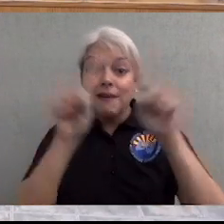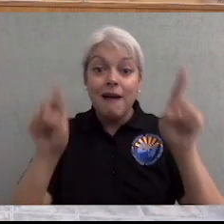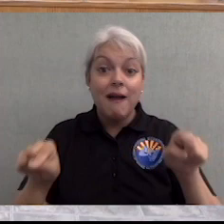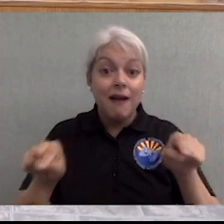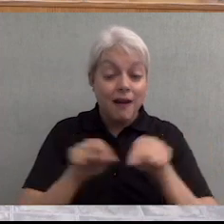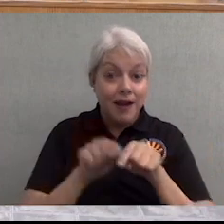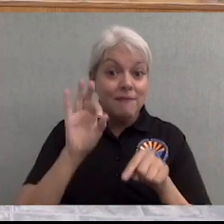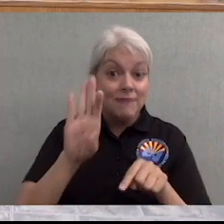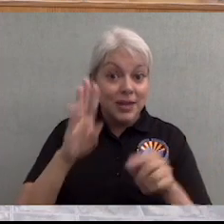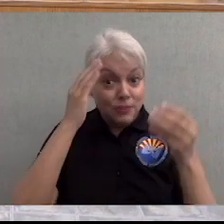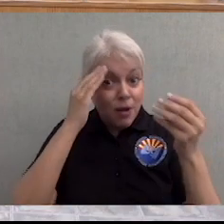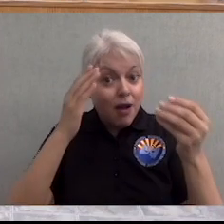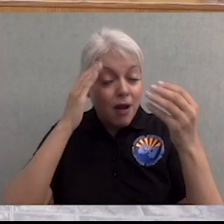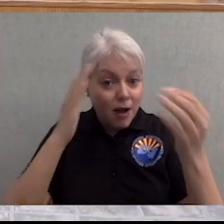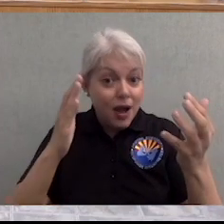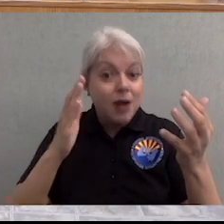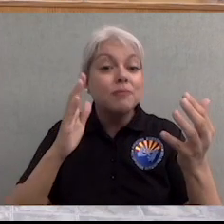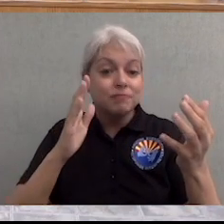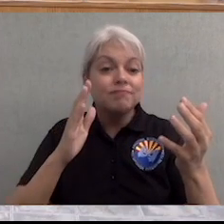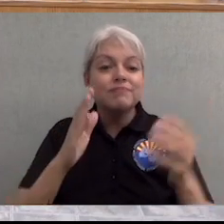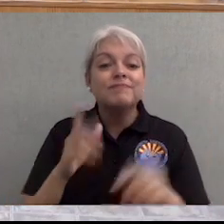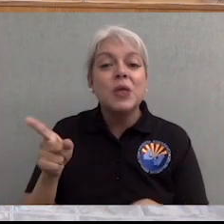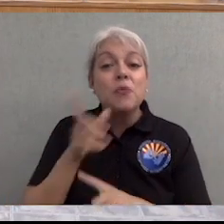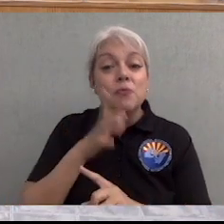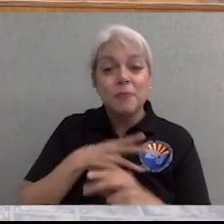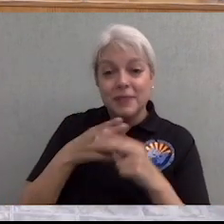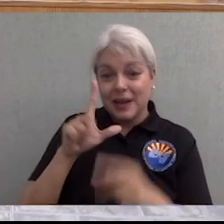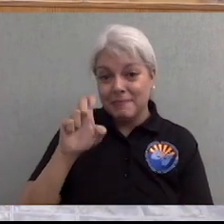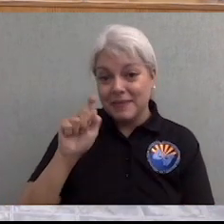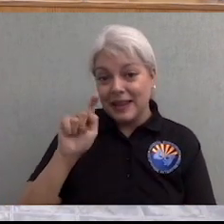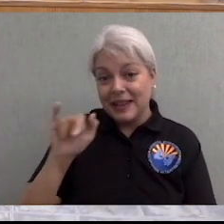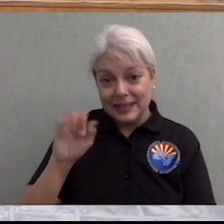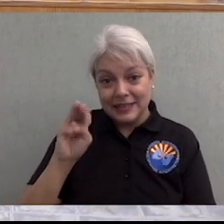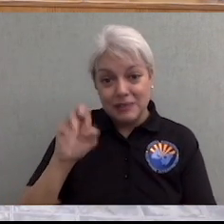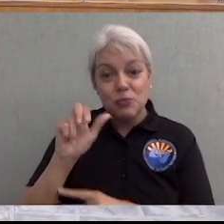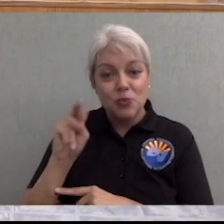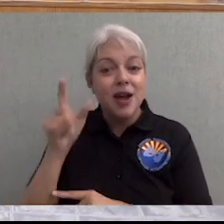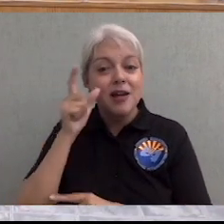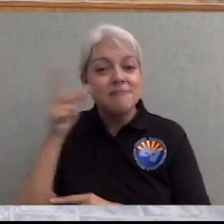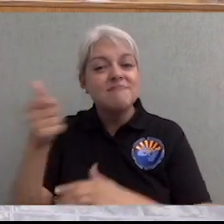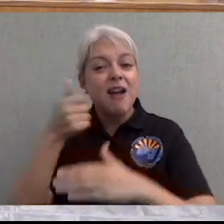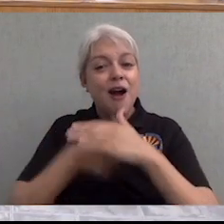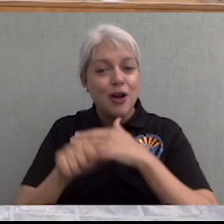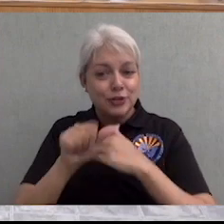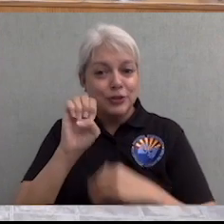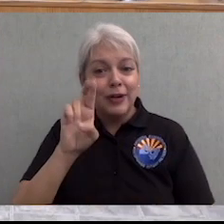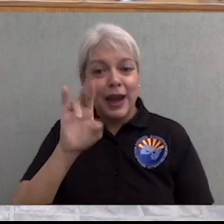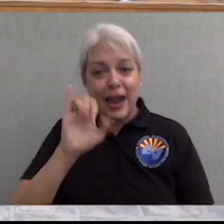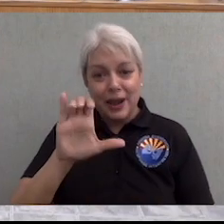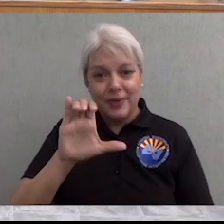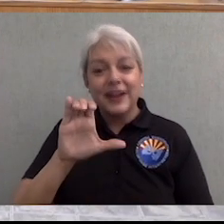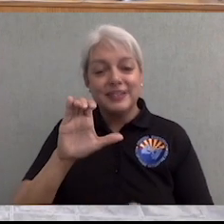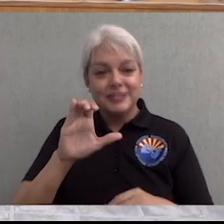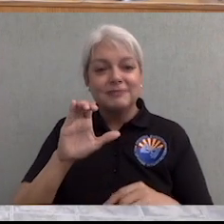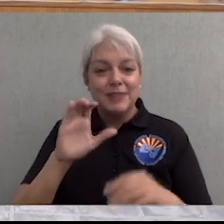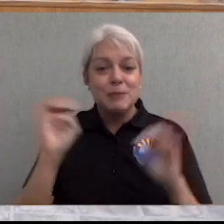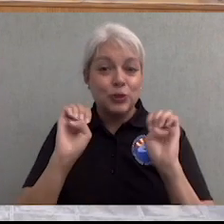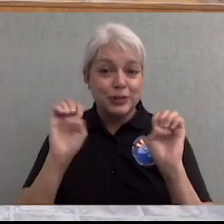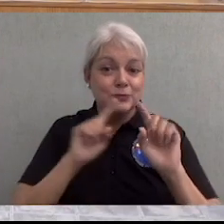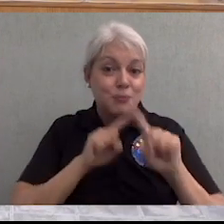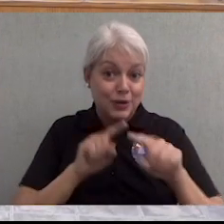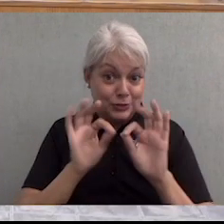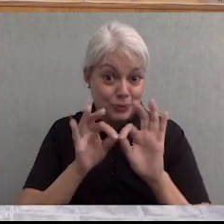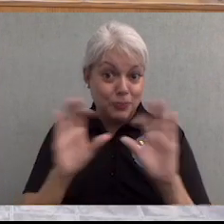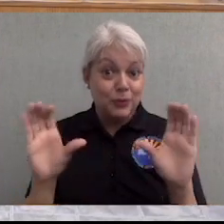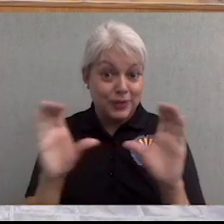A young lady by the name of Leti Moran. She will be providing sign language interpretation for you on our Facebook